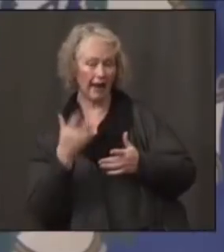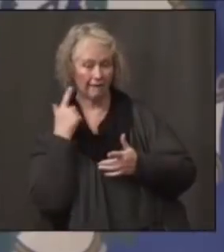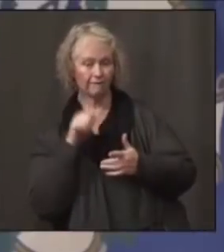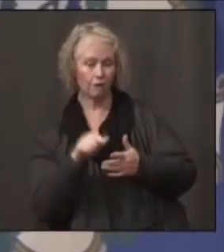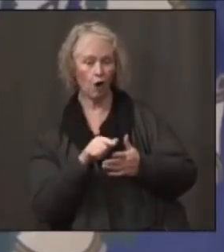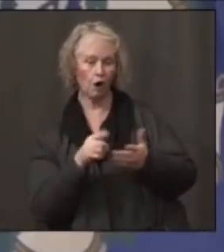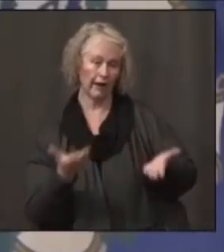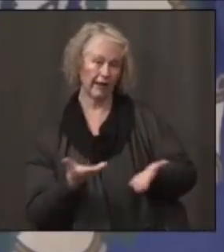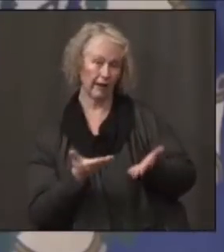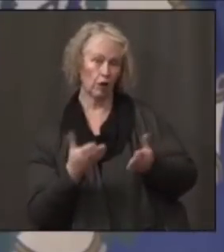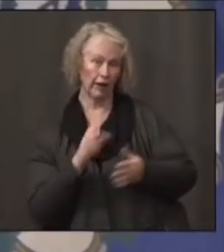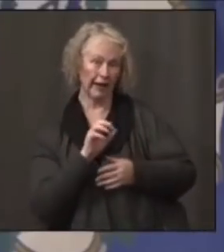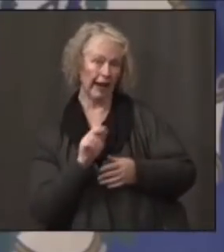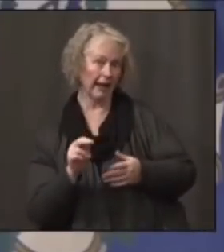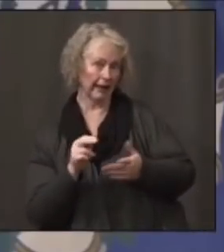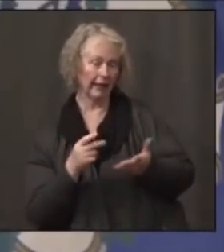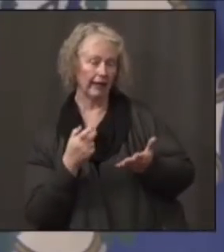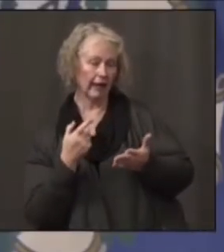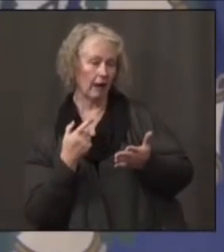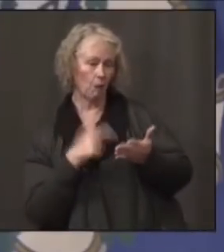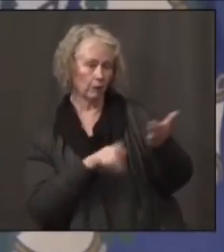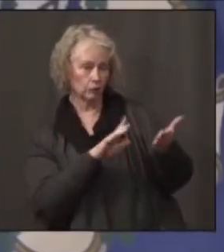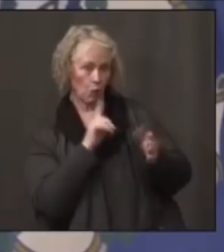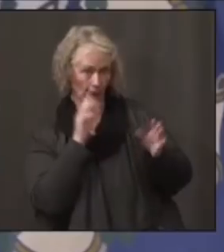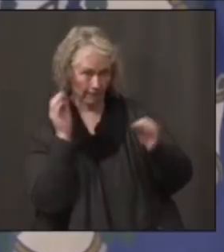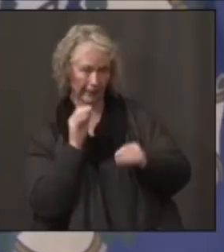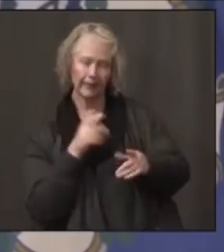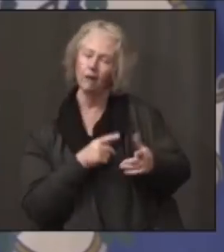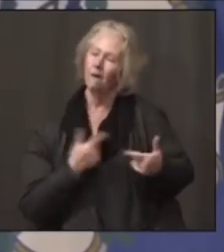Well, look, I think we're all on the same path, to tell you the